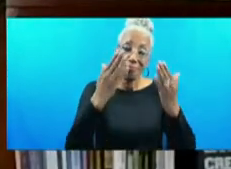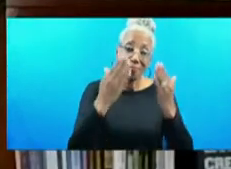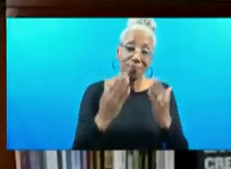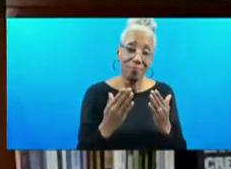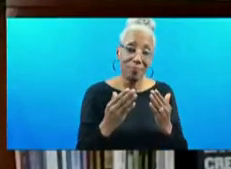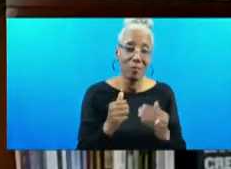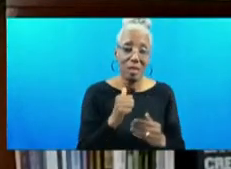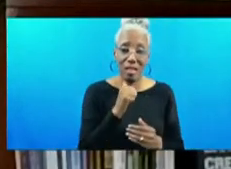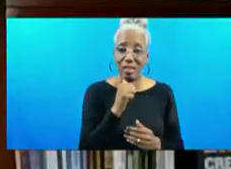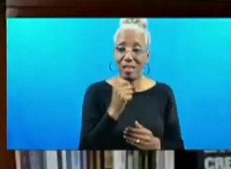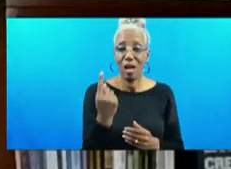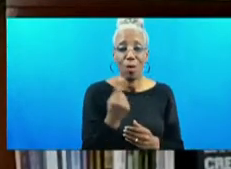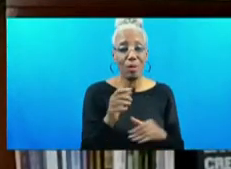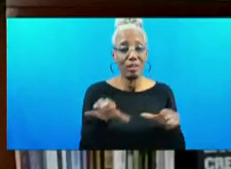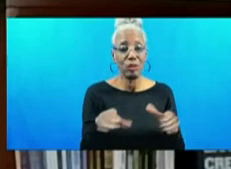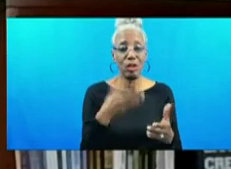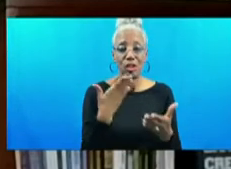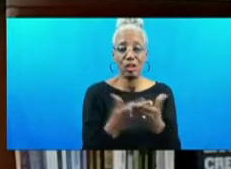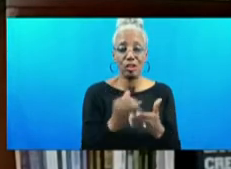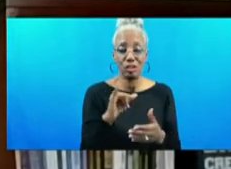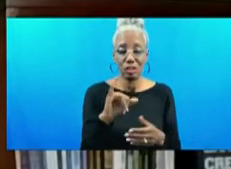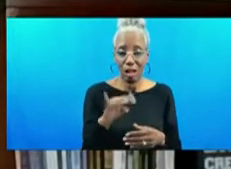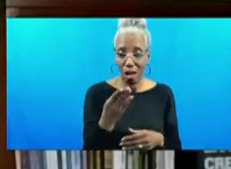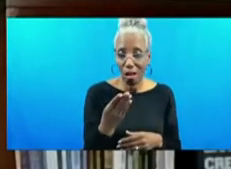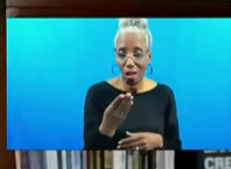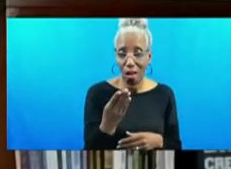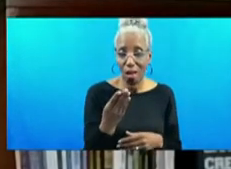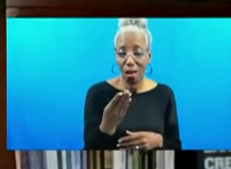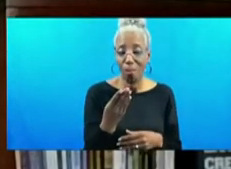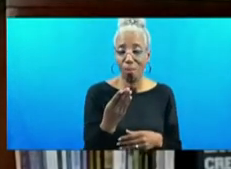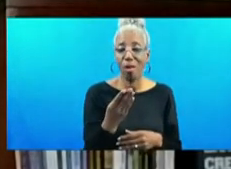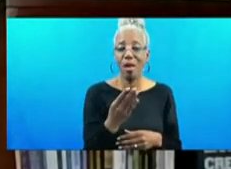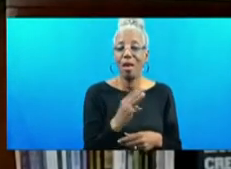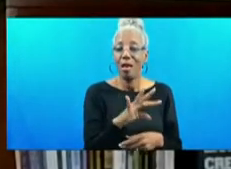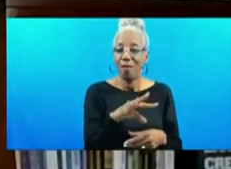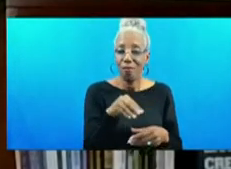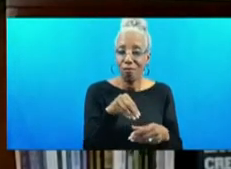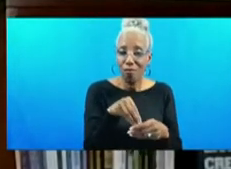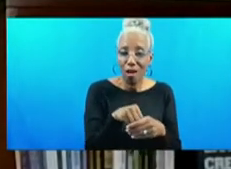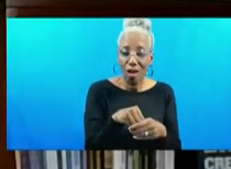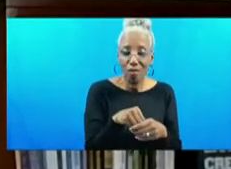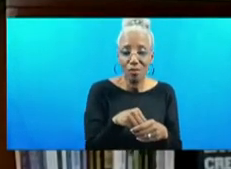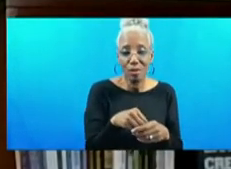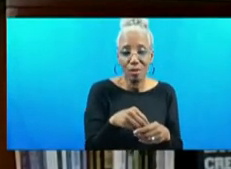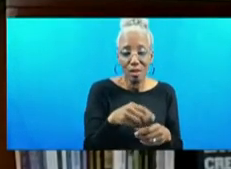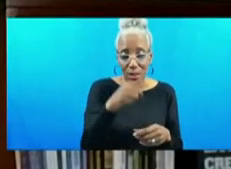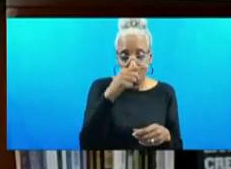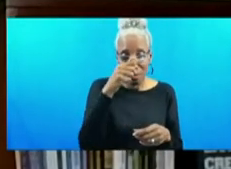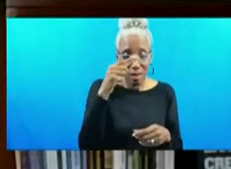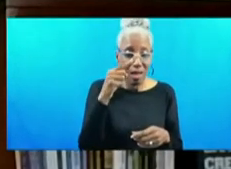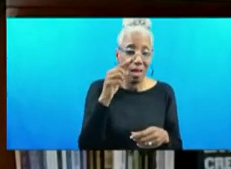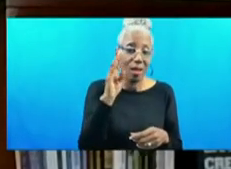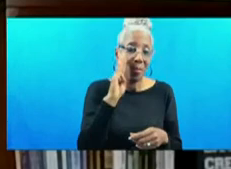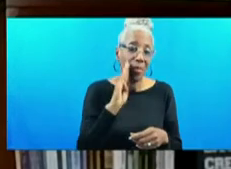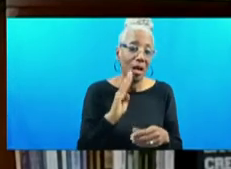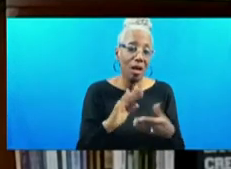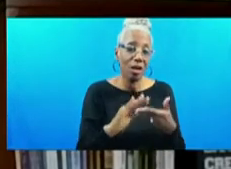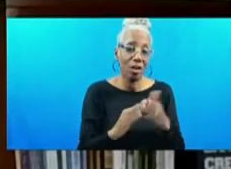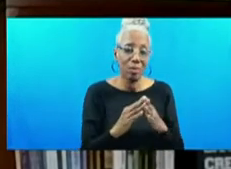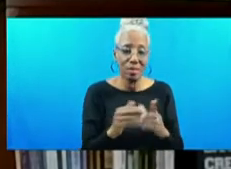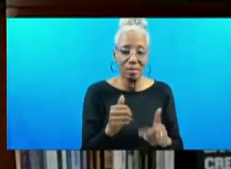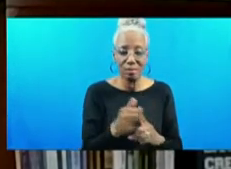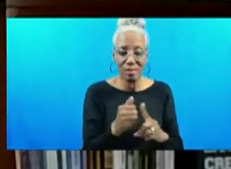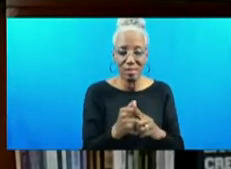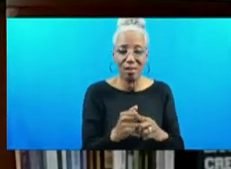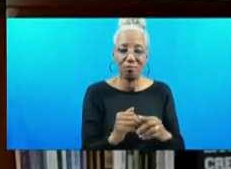of engaging underserved Black and Brown communities, historically in Montgomery County Public Schools.